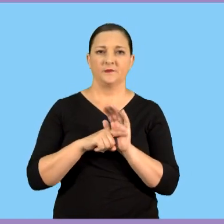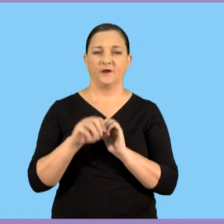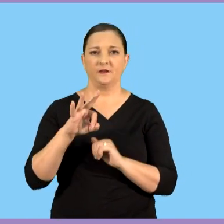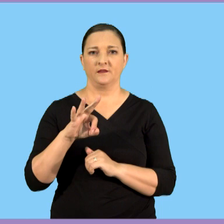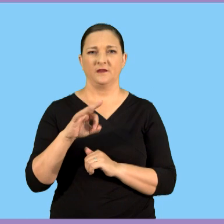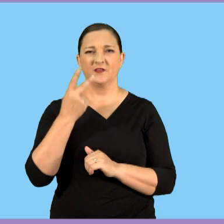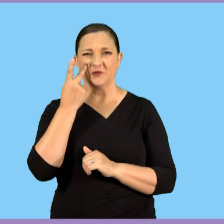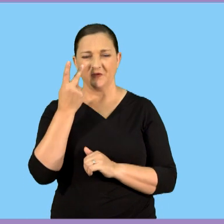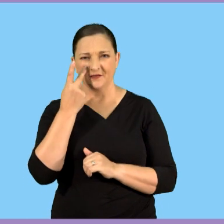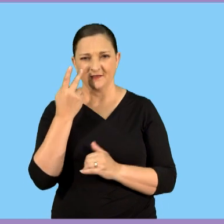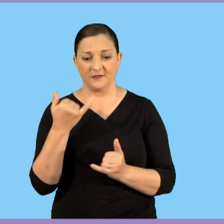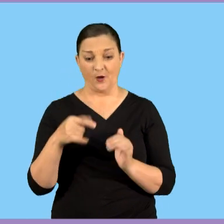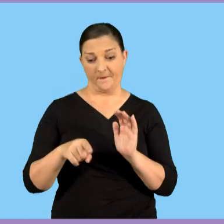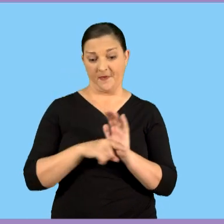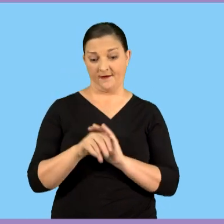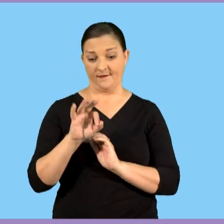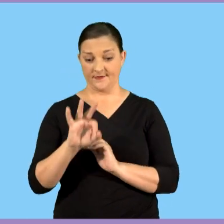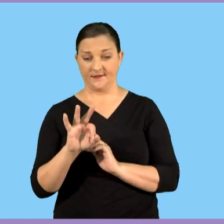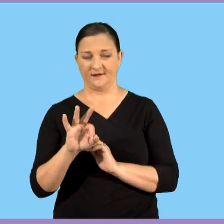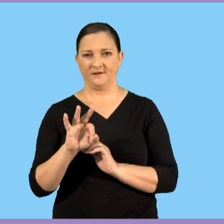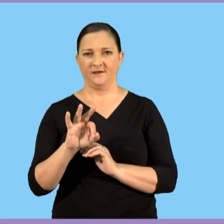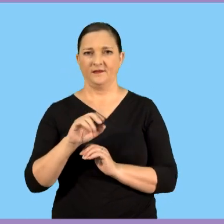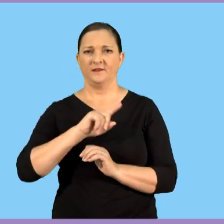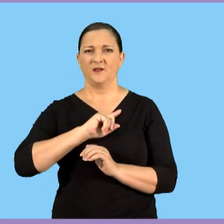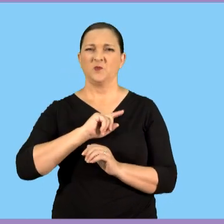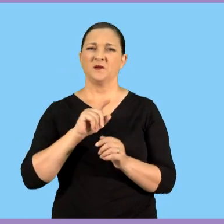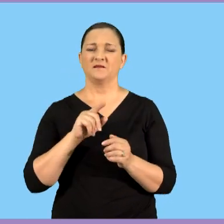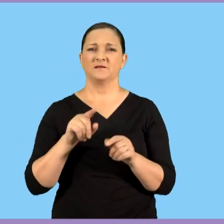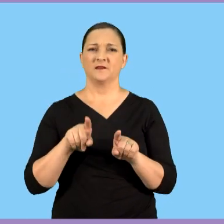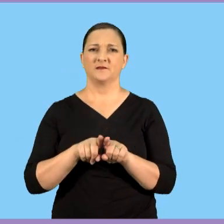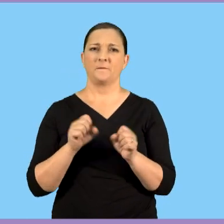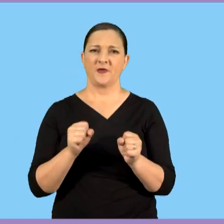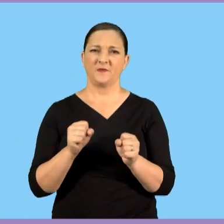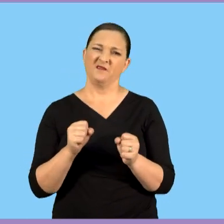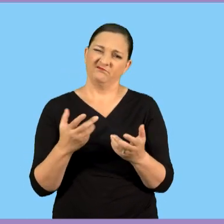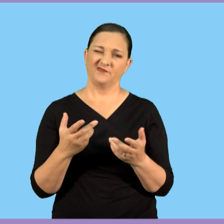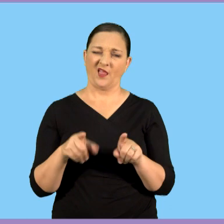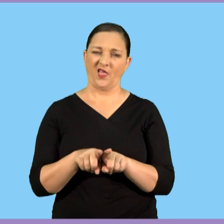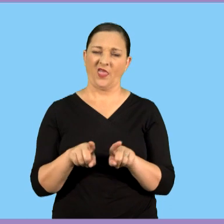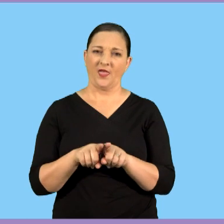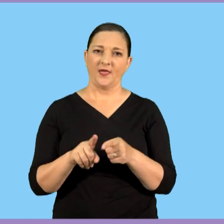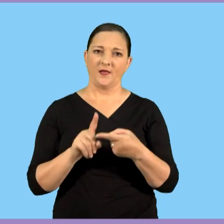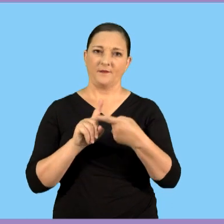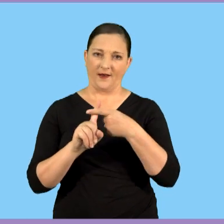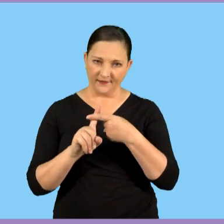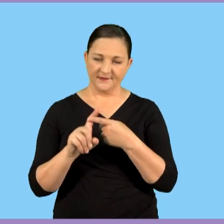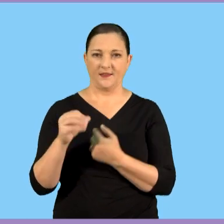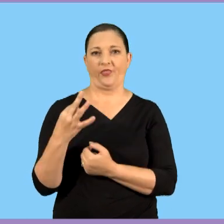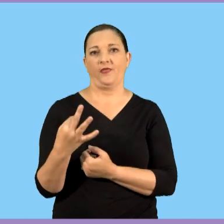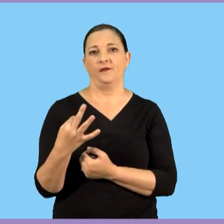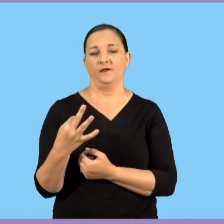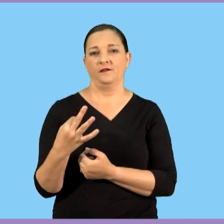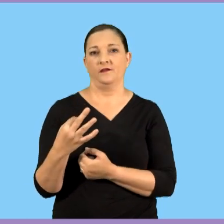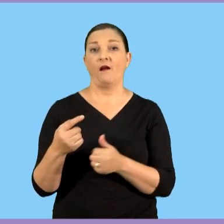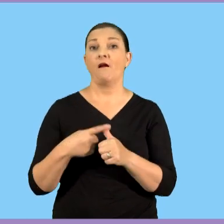the additive inverse of negative 3 is 3. So it will be the same as adding that 3. So that will be 7 plus 3, and the